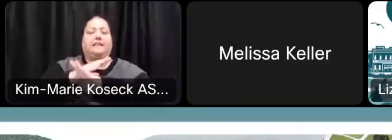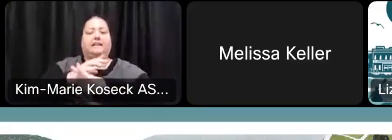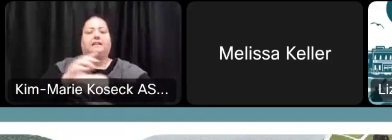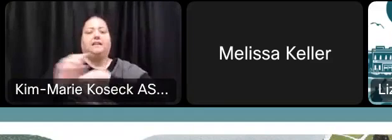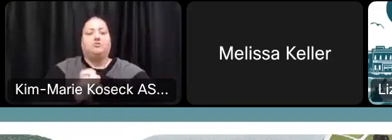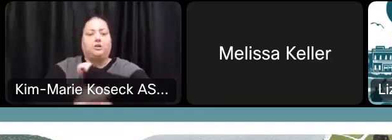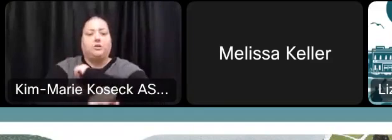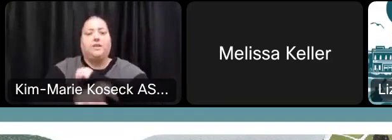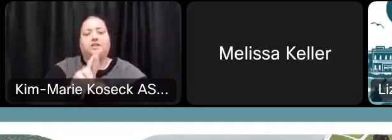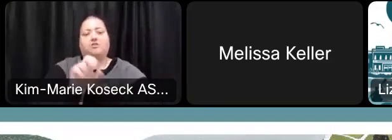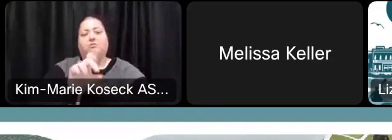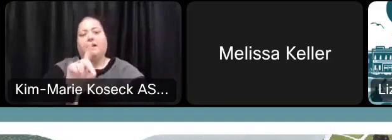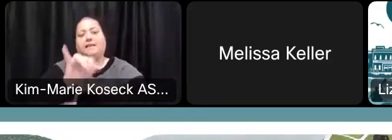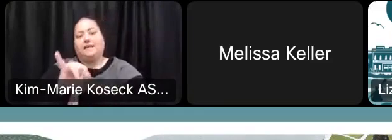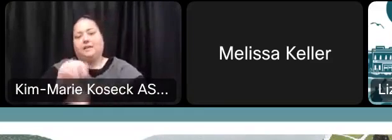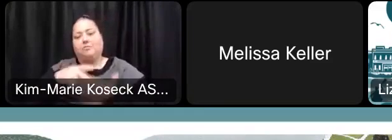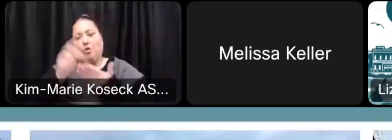through the READY program. Next slide.